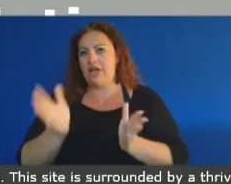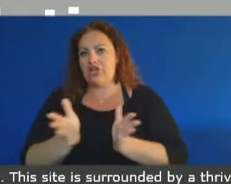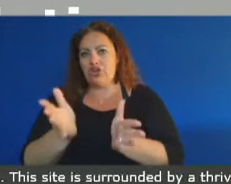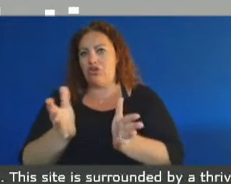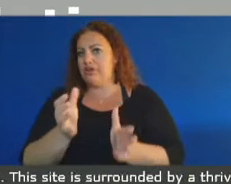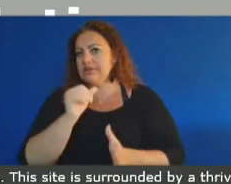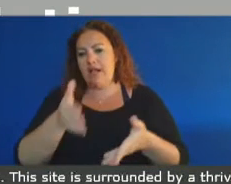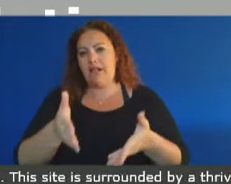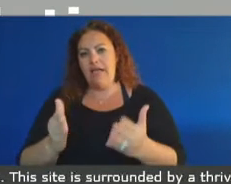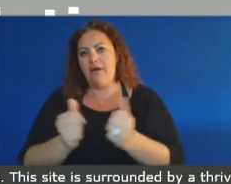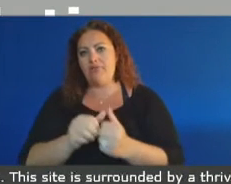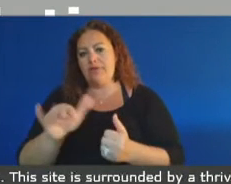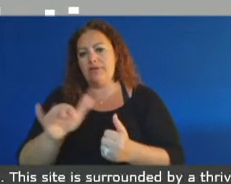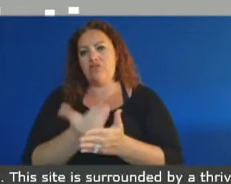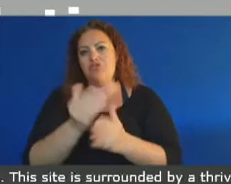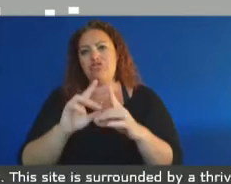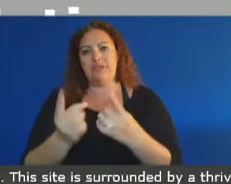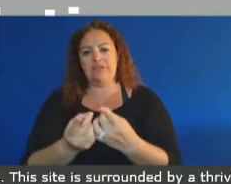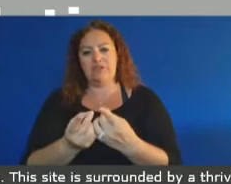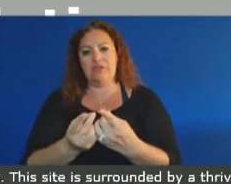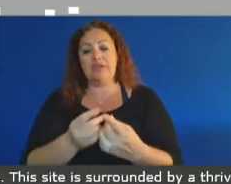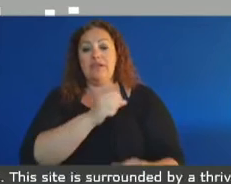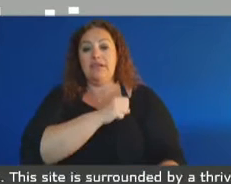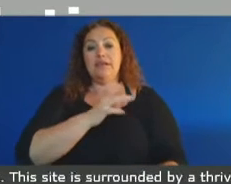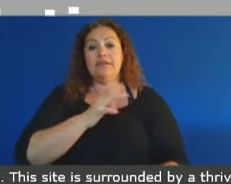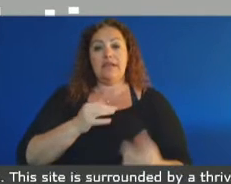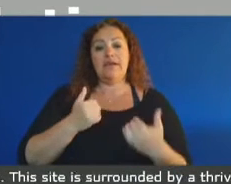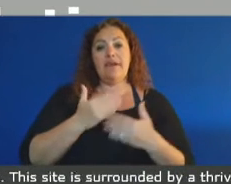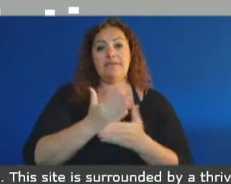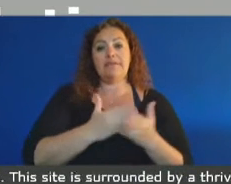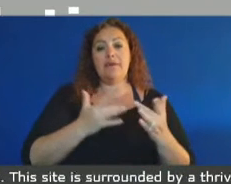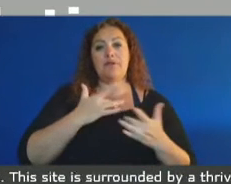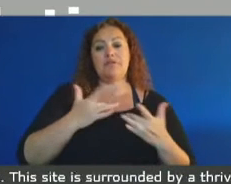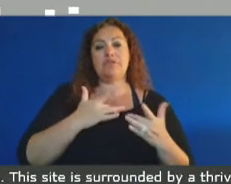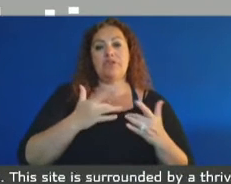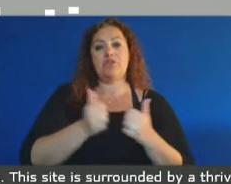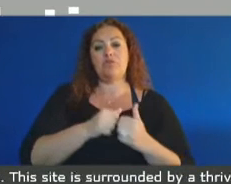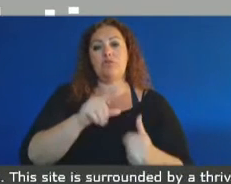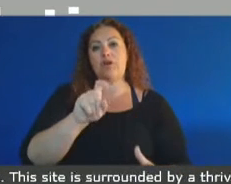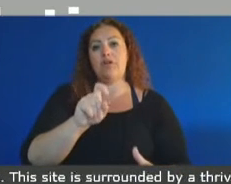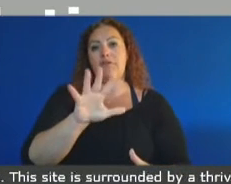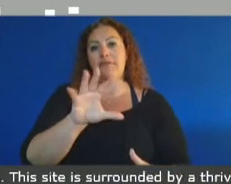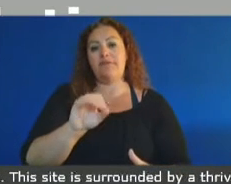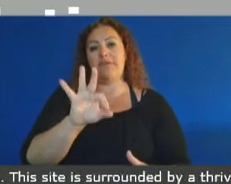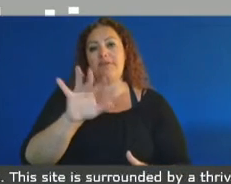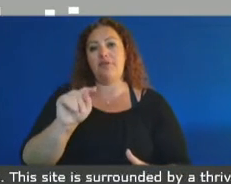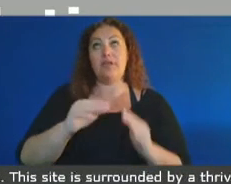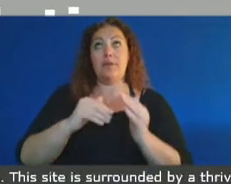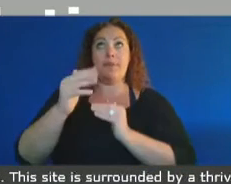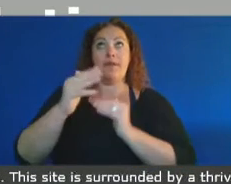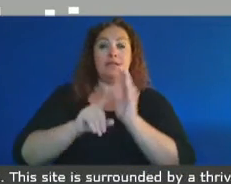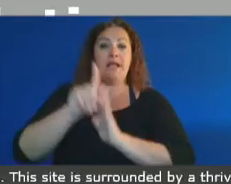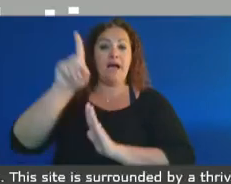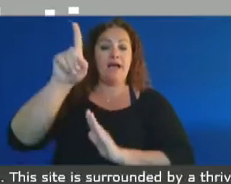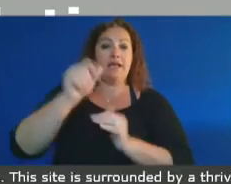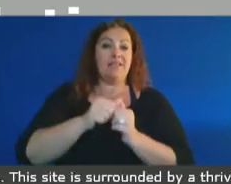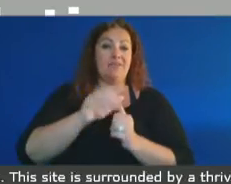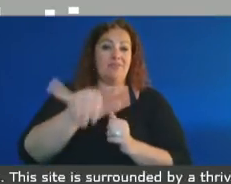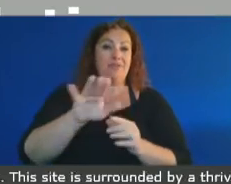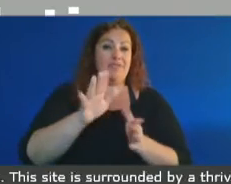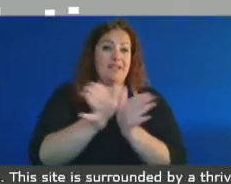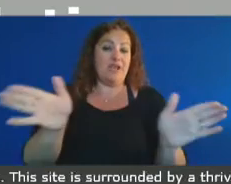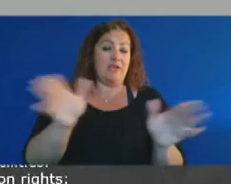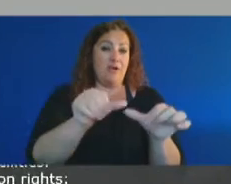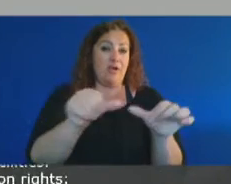under that new District uh staff does have some concerns with the 150t building height the context in that general area